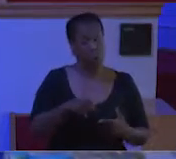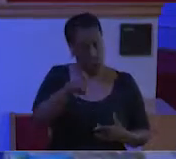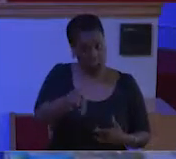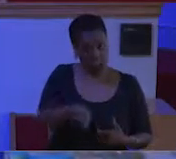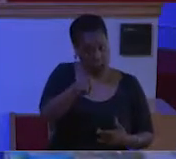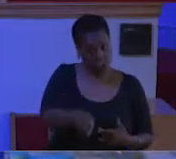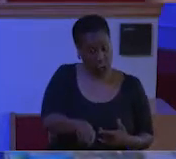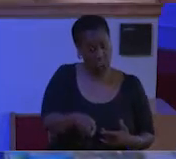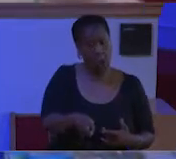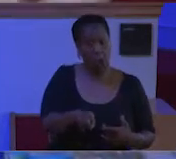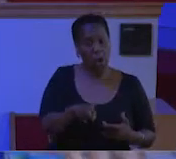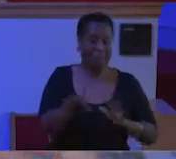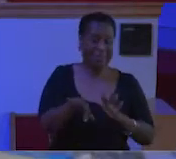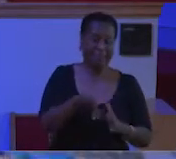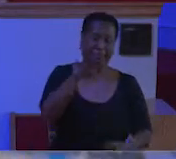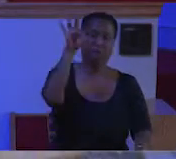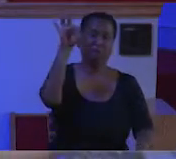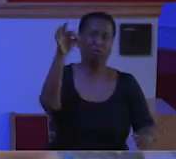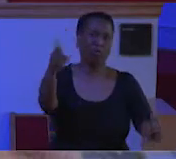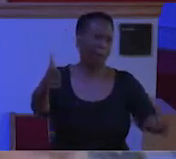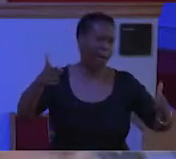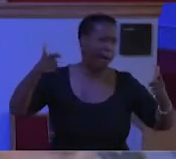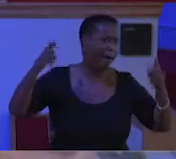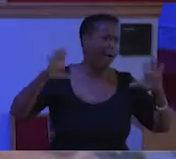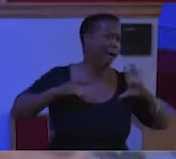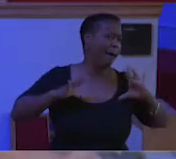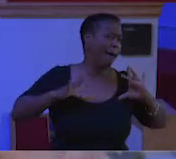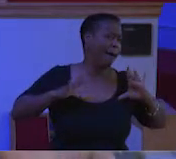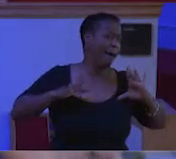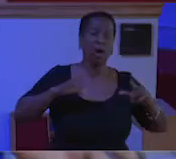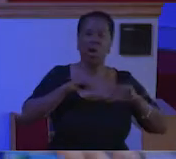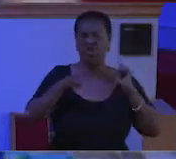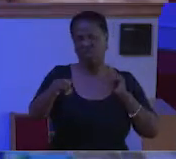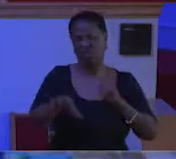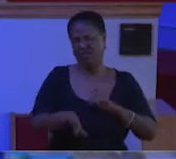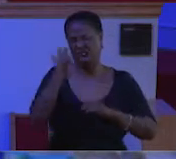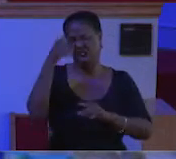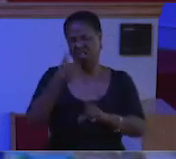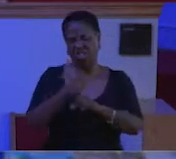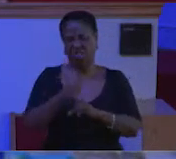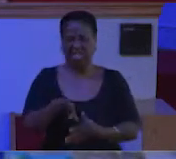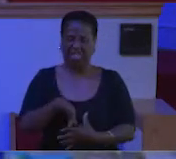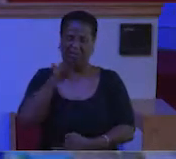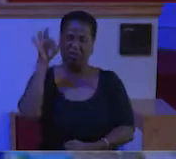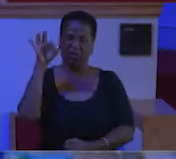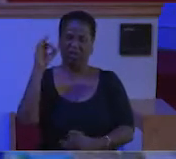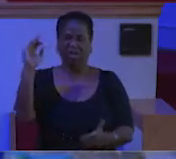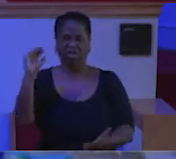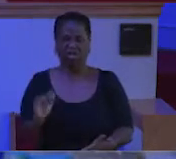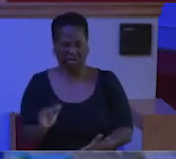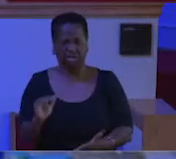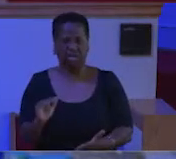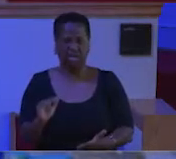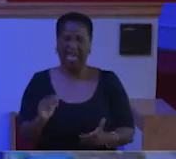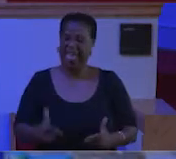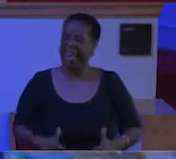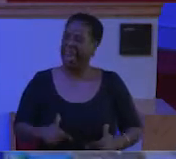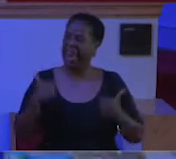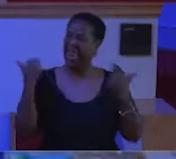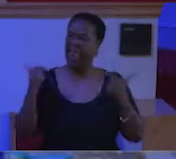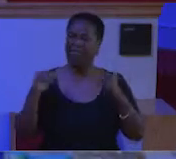should be a spiritual giant, you find yourself as a spiritual pygmy living beneath